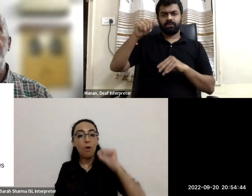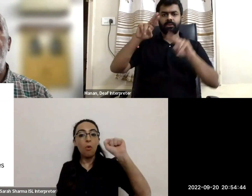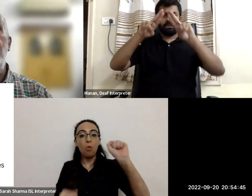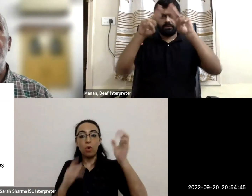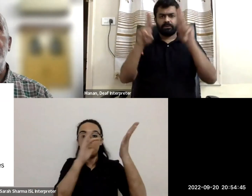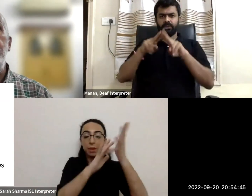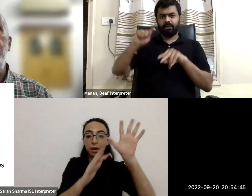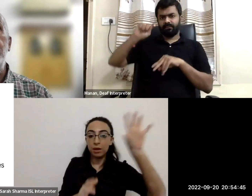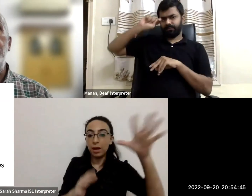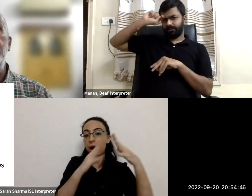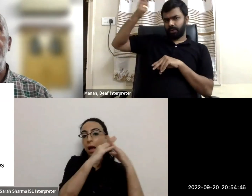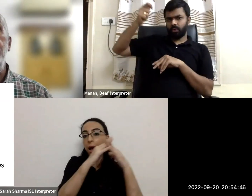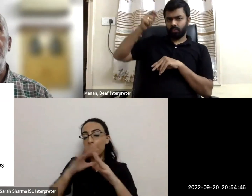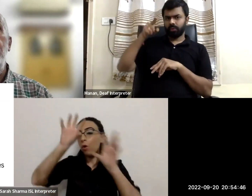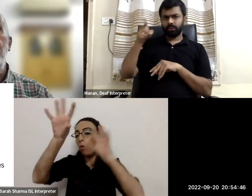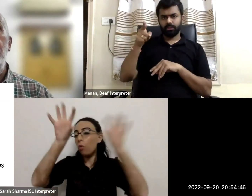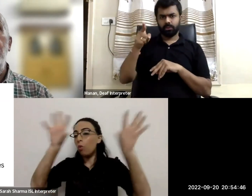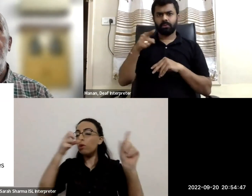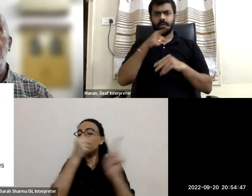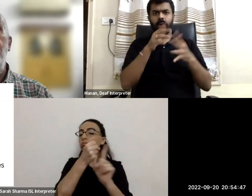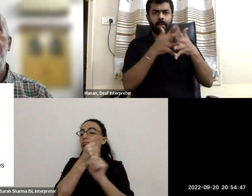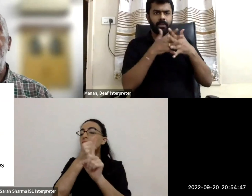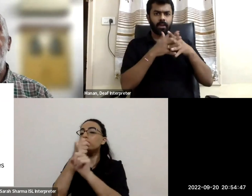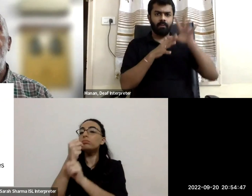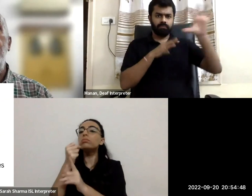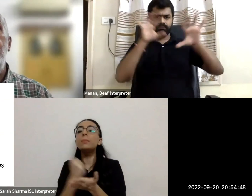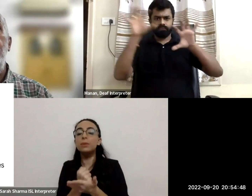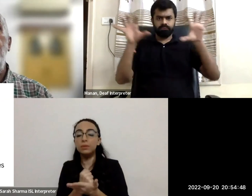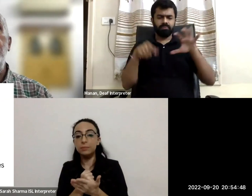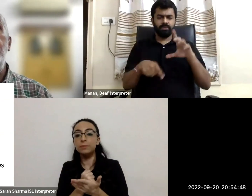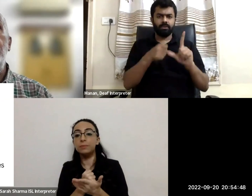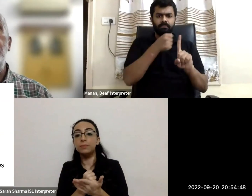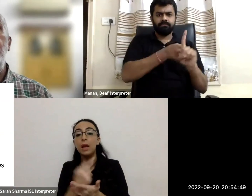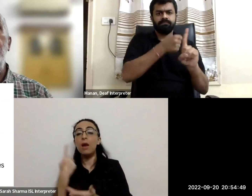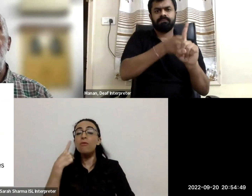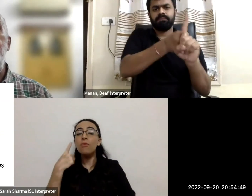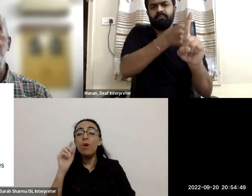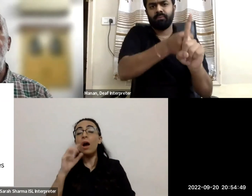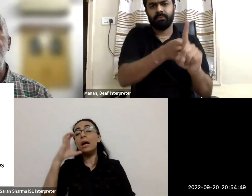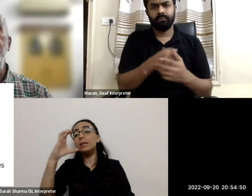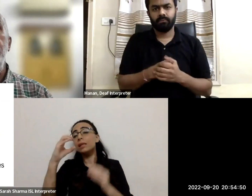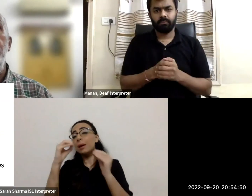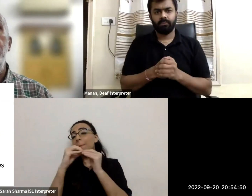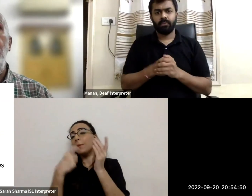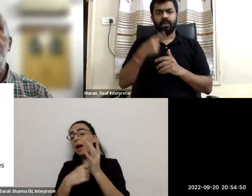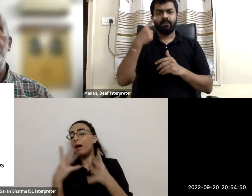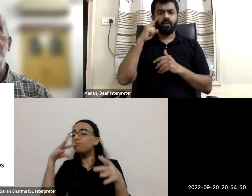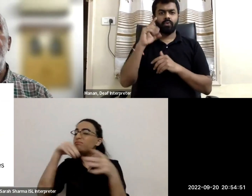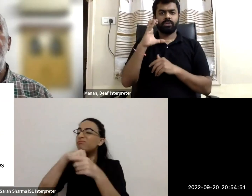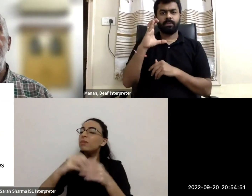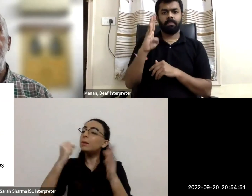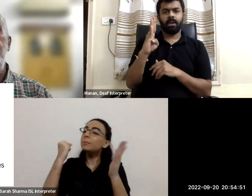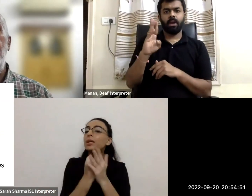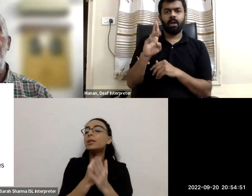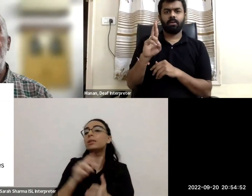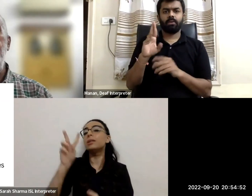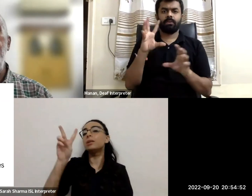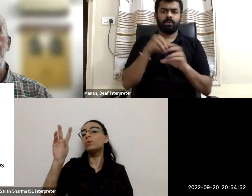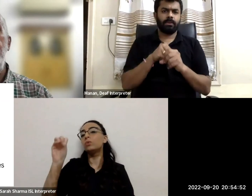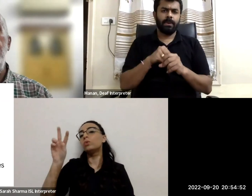that CBR is at the center of the 2023 resolution on